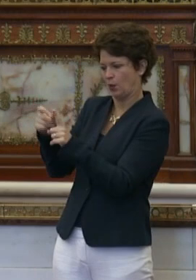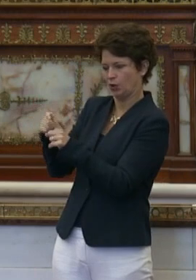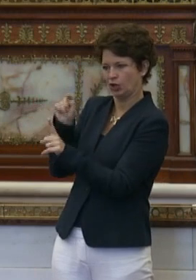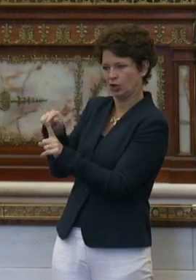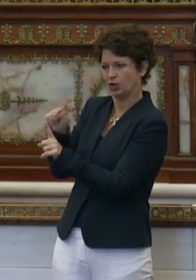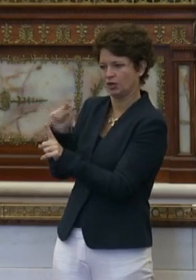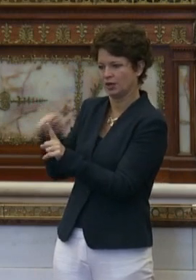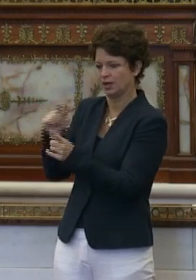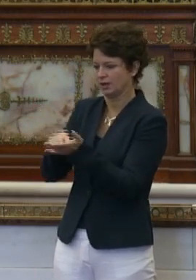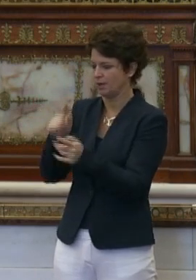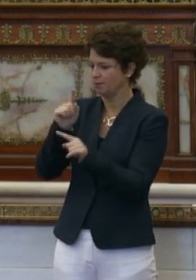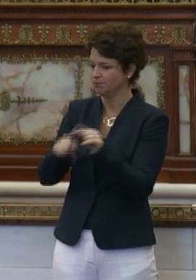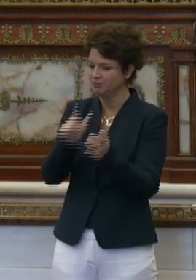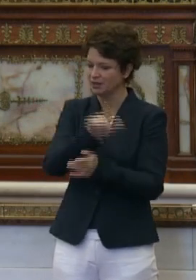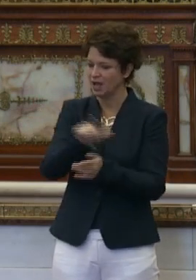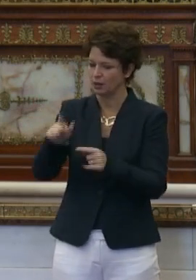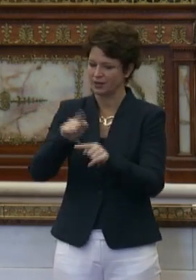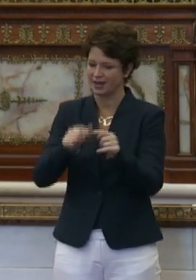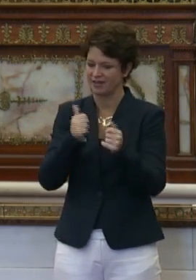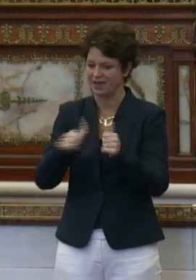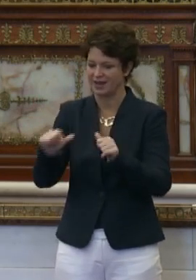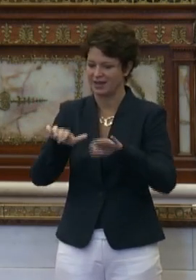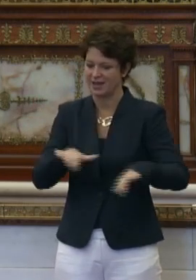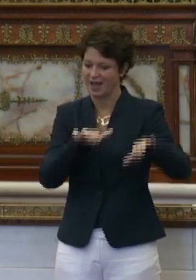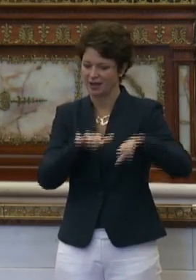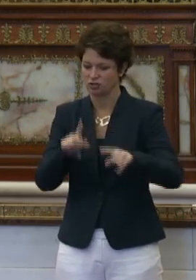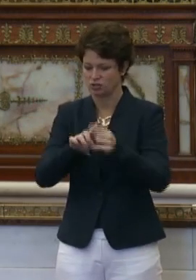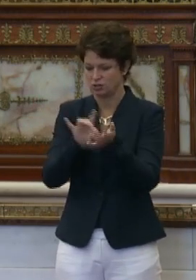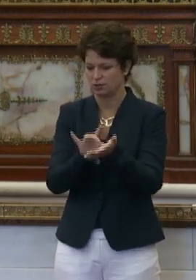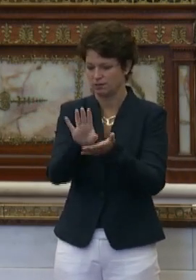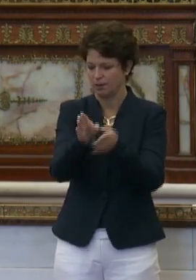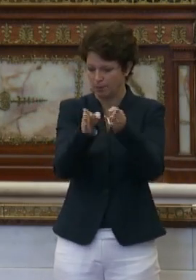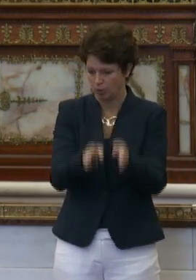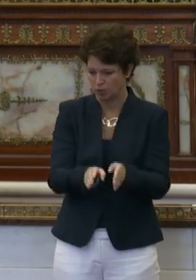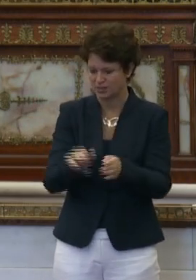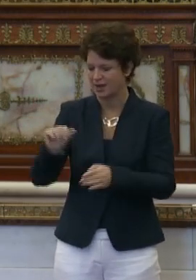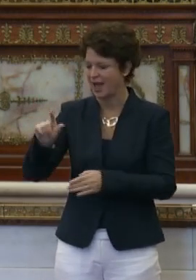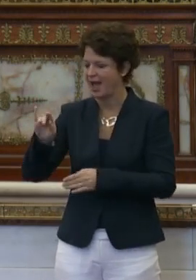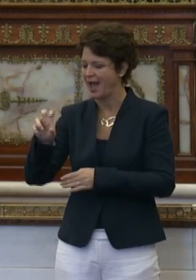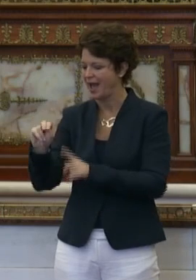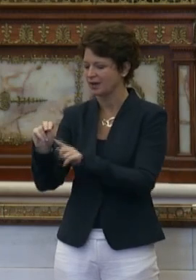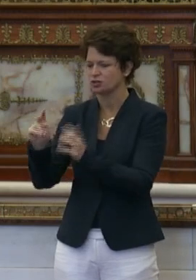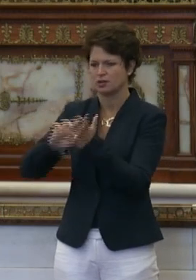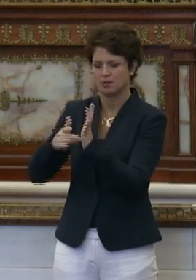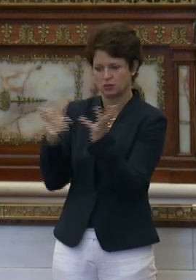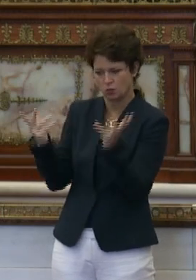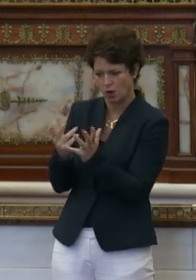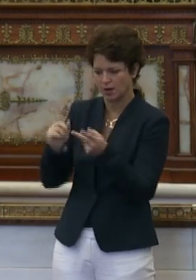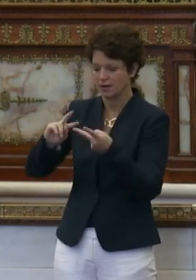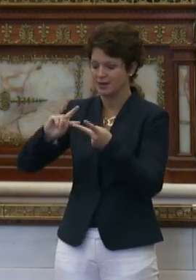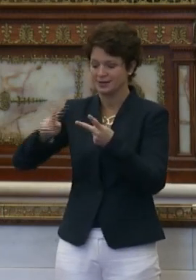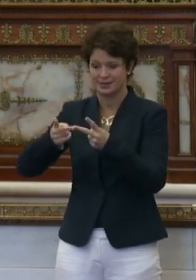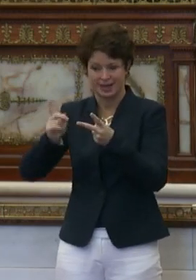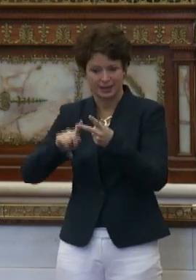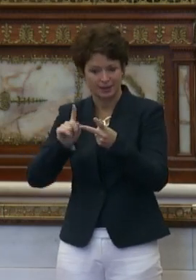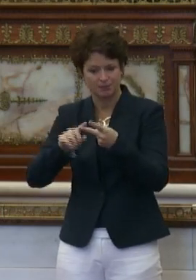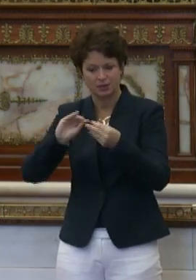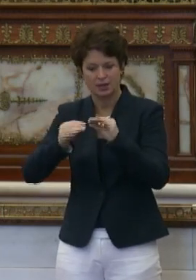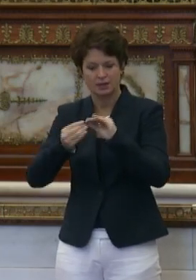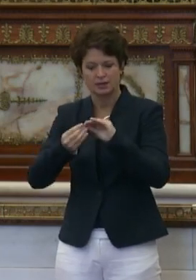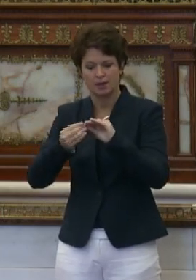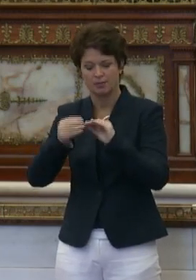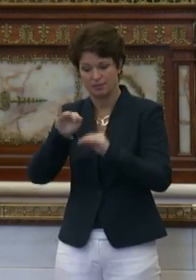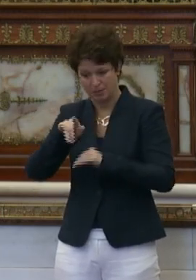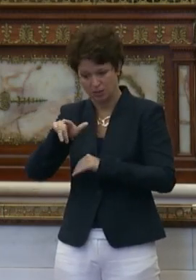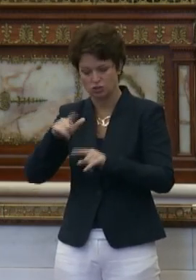should be unlawful for a landlord to take any steps in furtherance to what those steps may be. Number two, this bill should